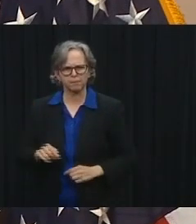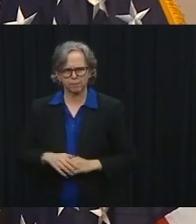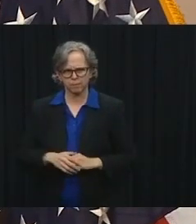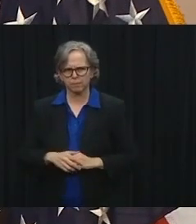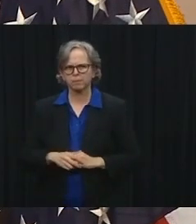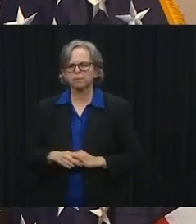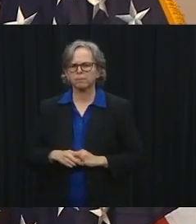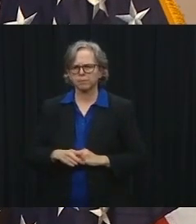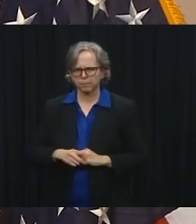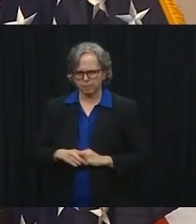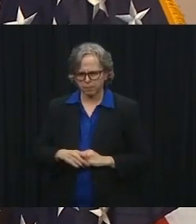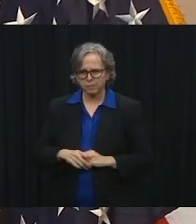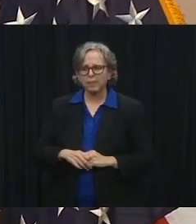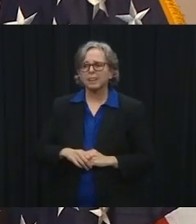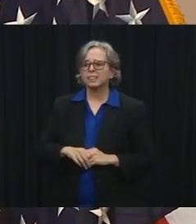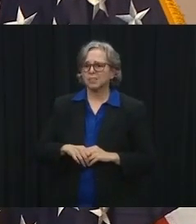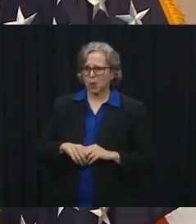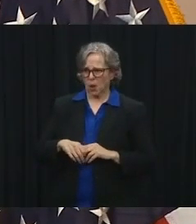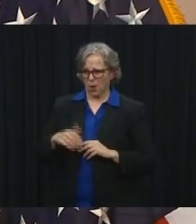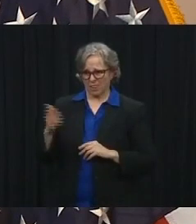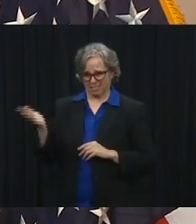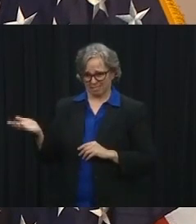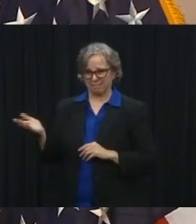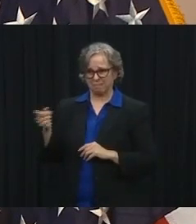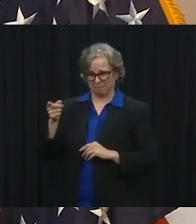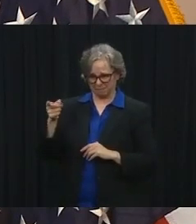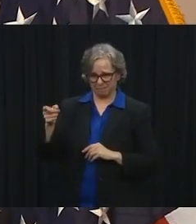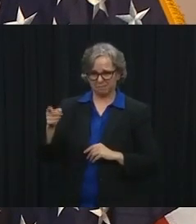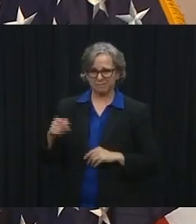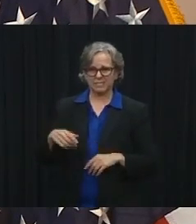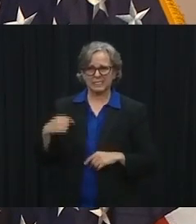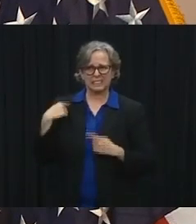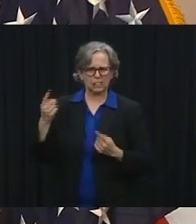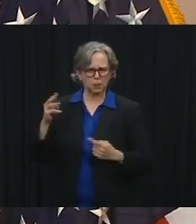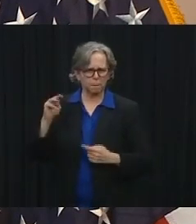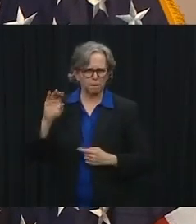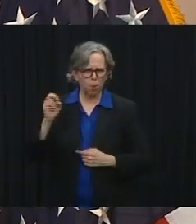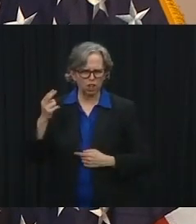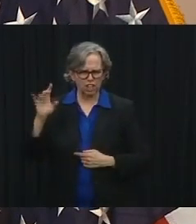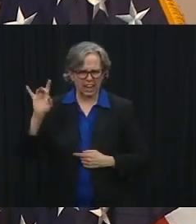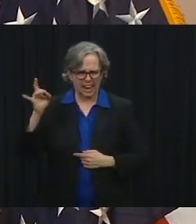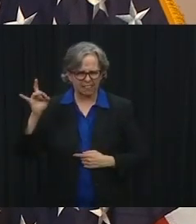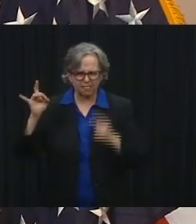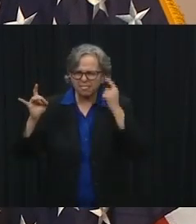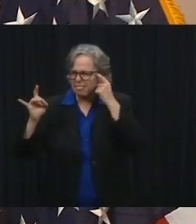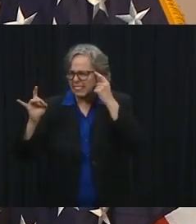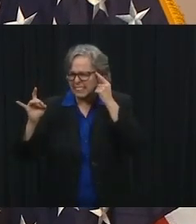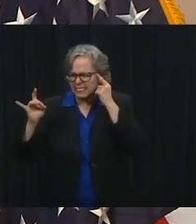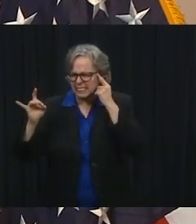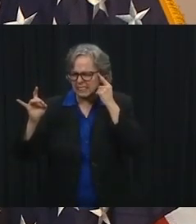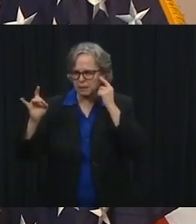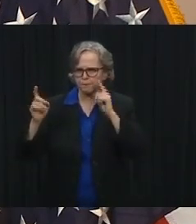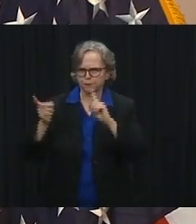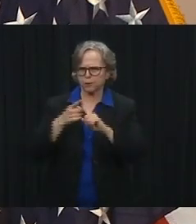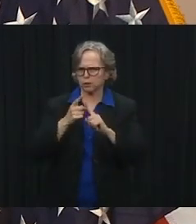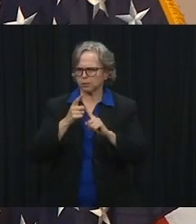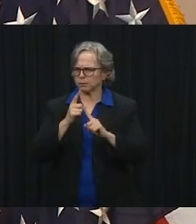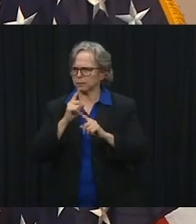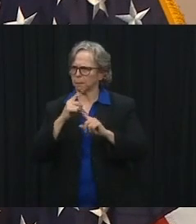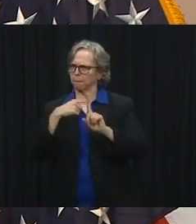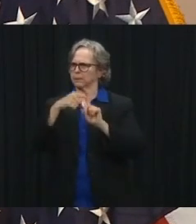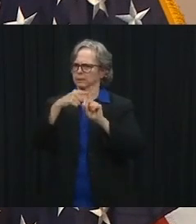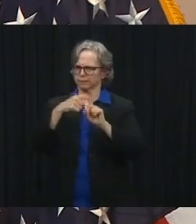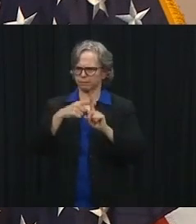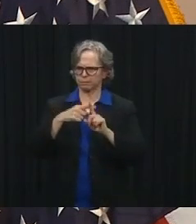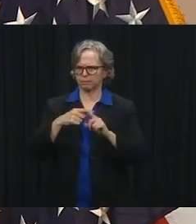This is since the day back in March 8th, I believe, when we recorded our very first case in Ohio. We've been watching our